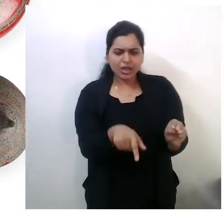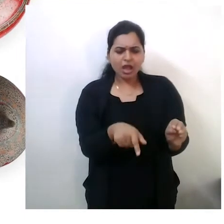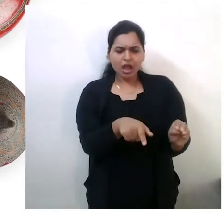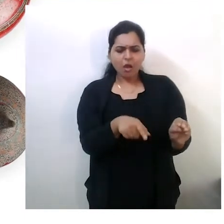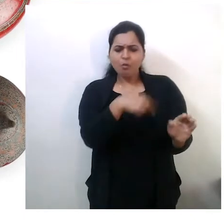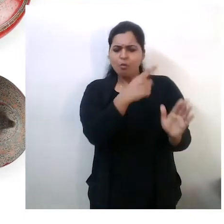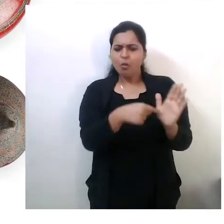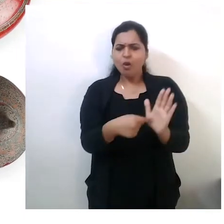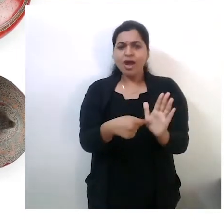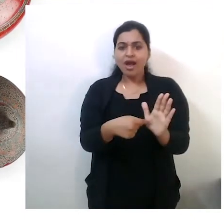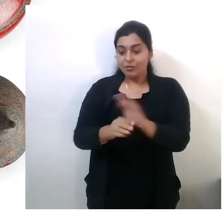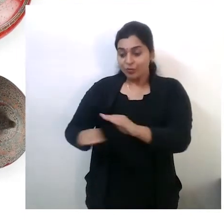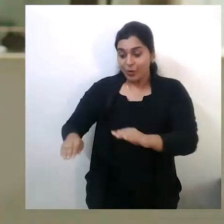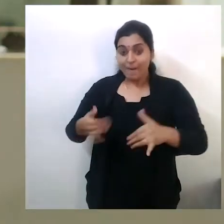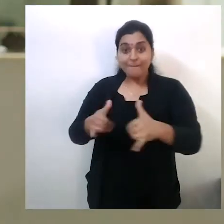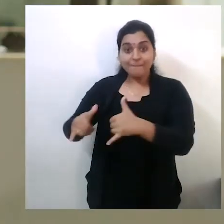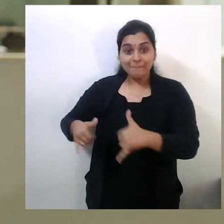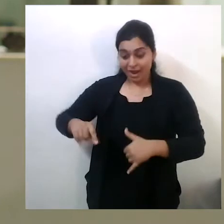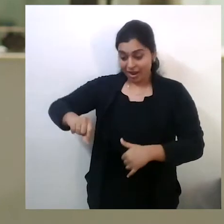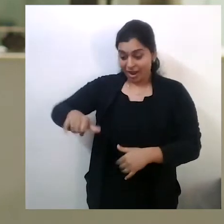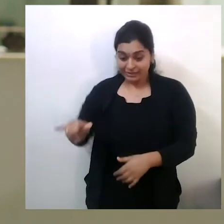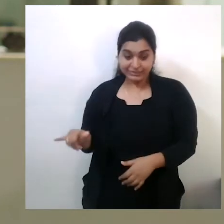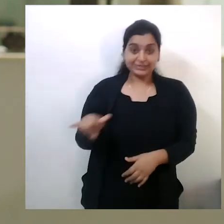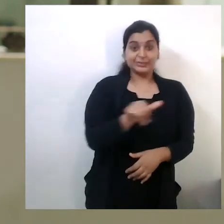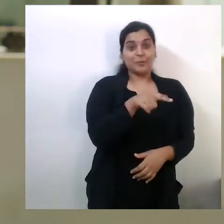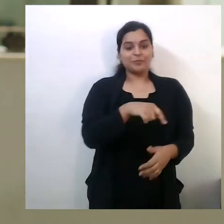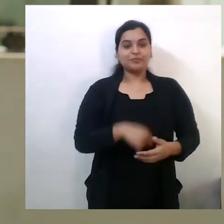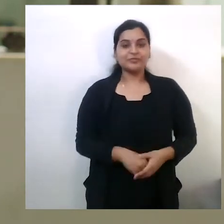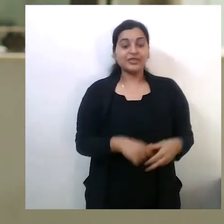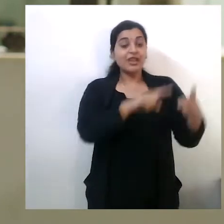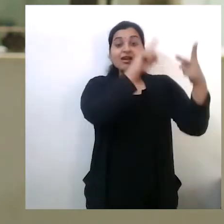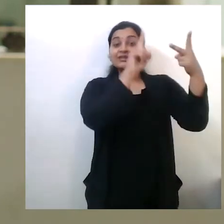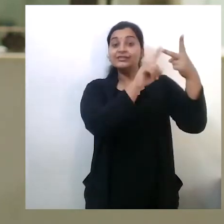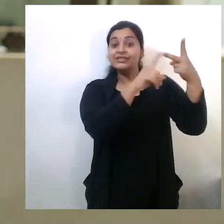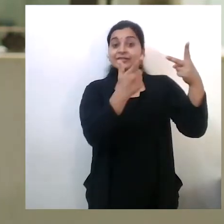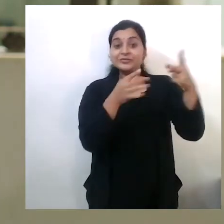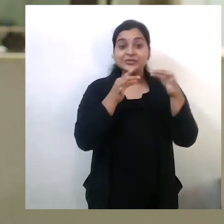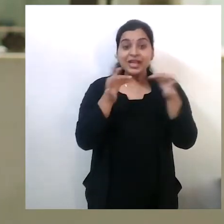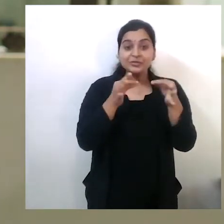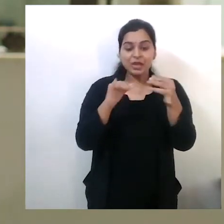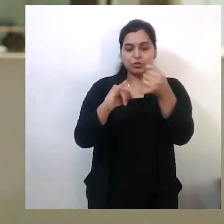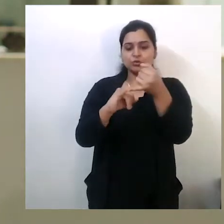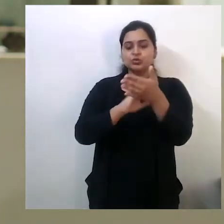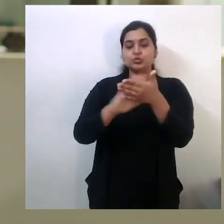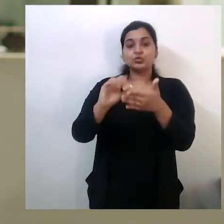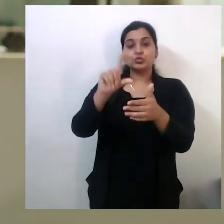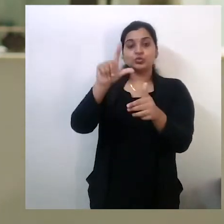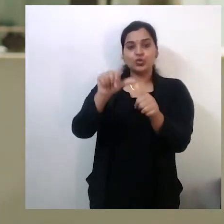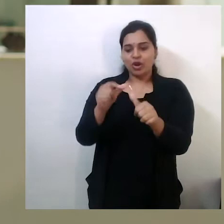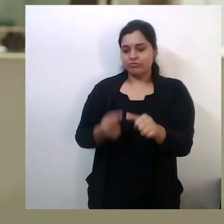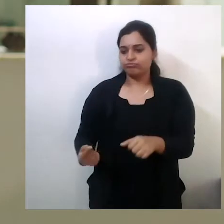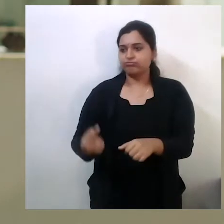younger children often play with. Like wooden vessels in the previous highlight, the craft of making pith from the shola